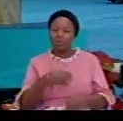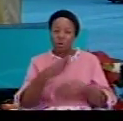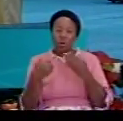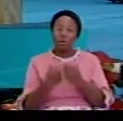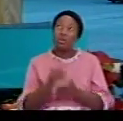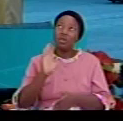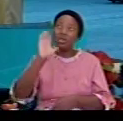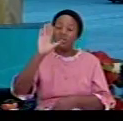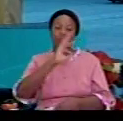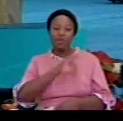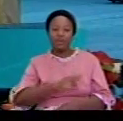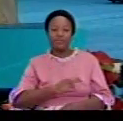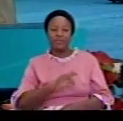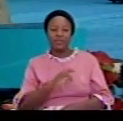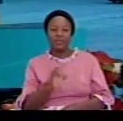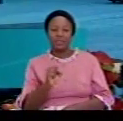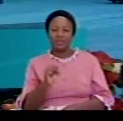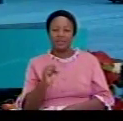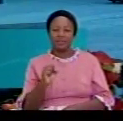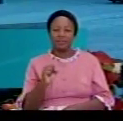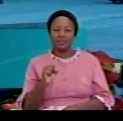his benefits.